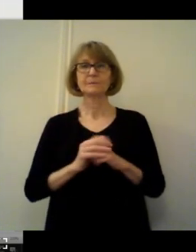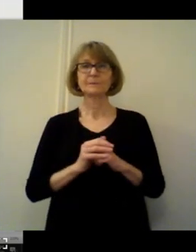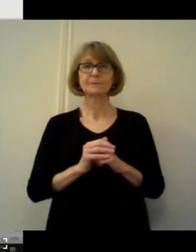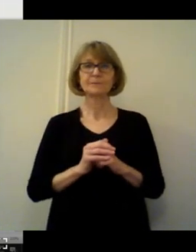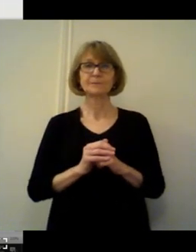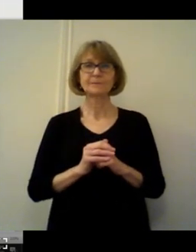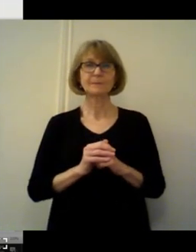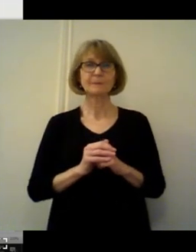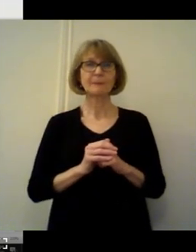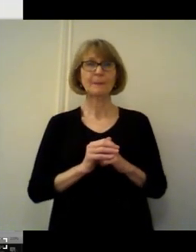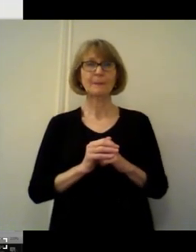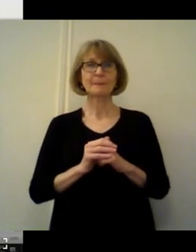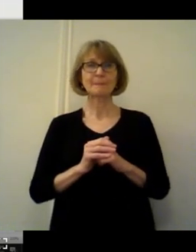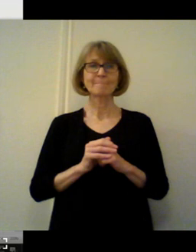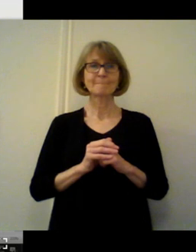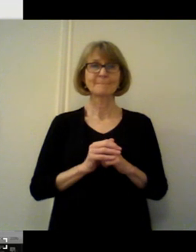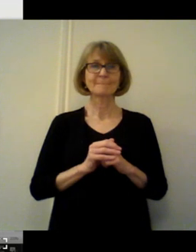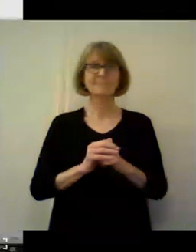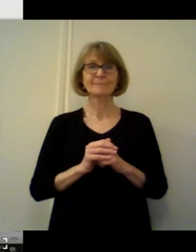So then we get x